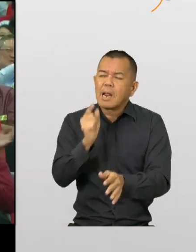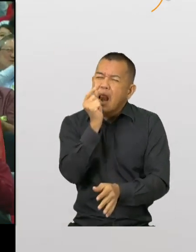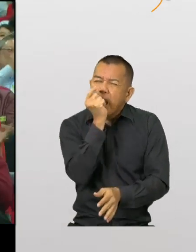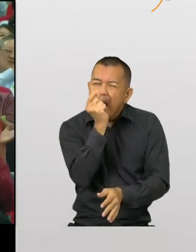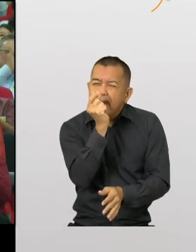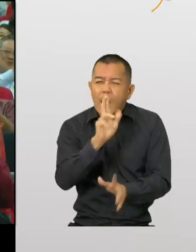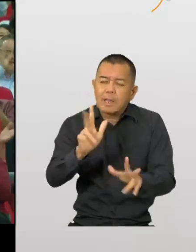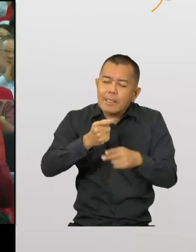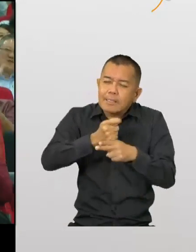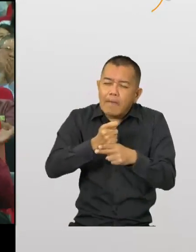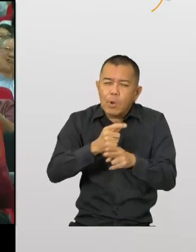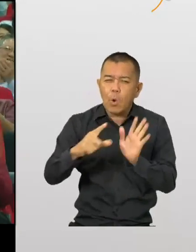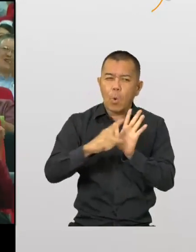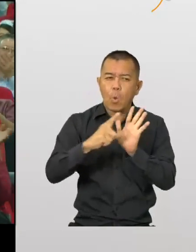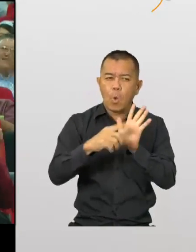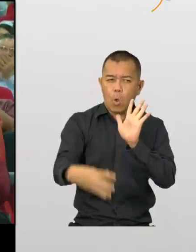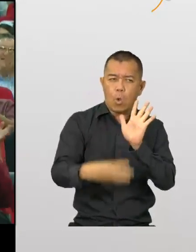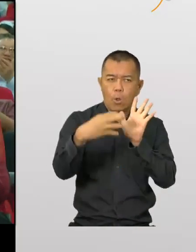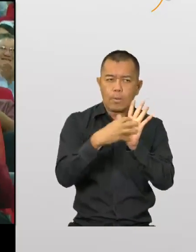artists.